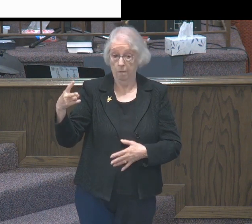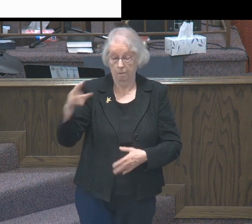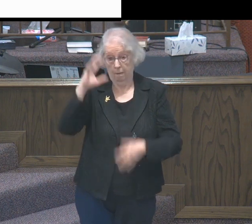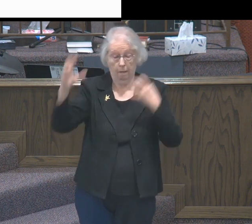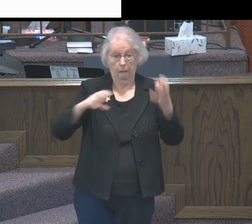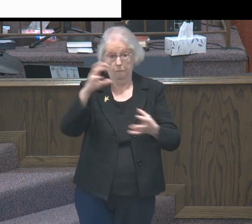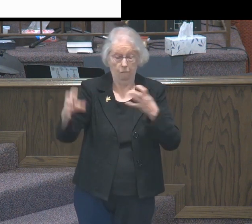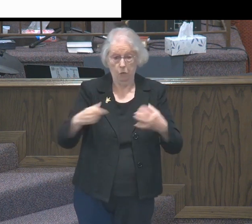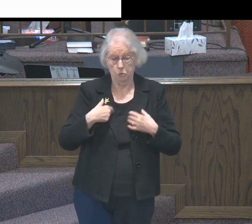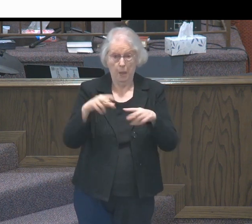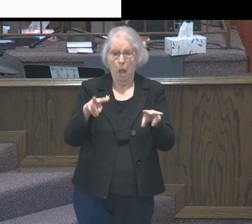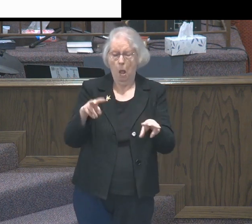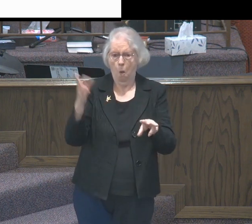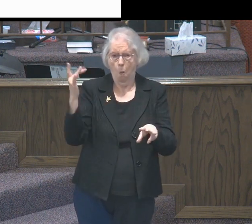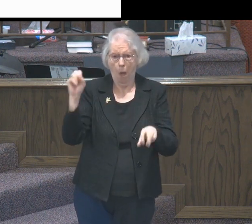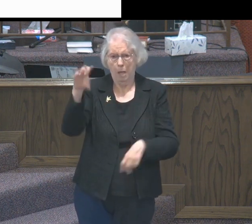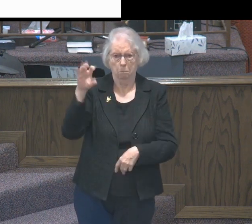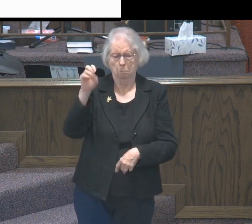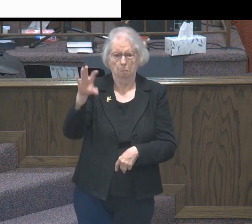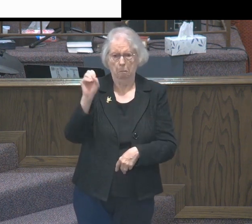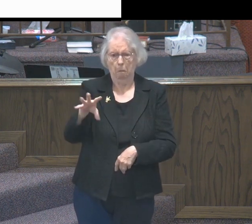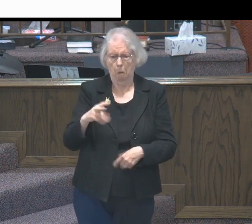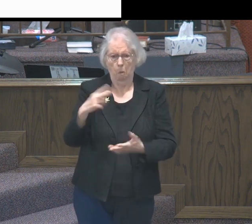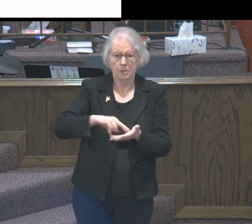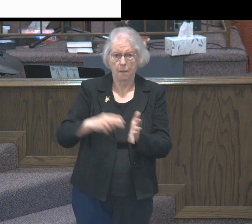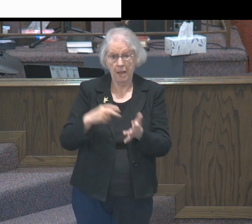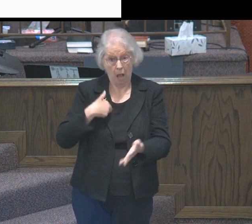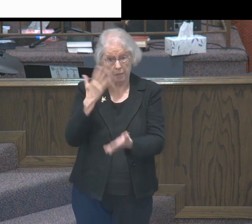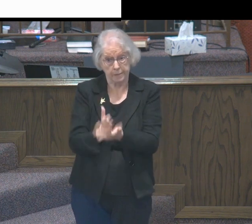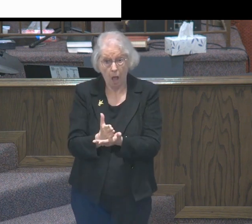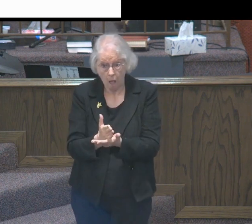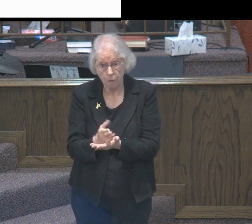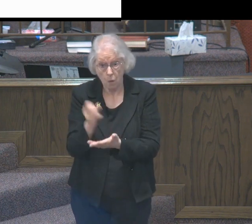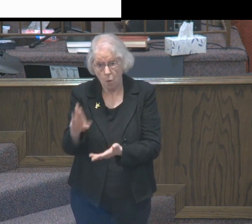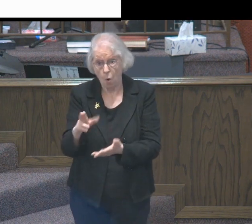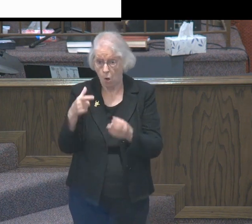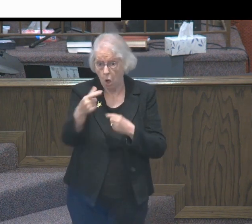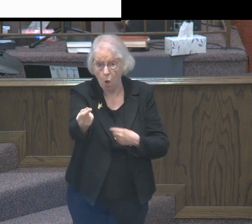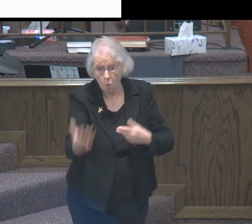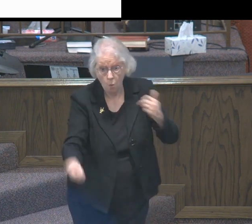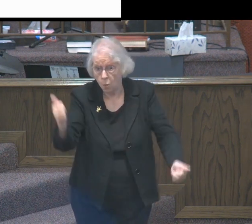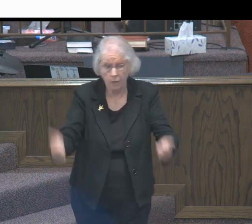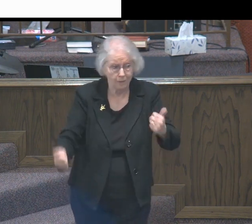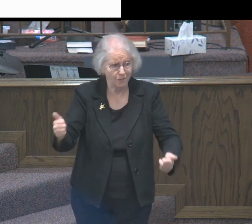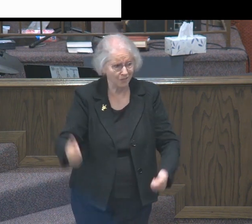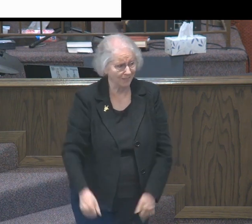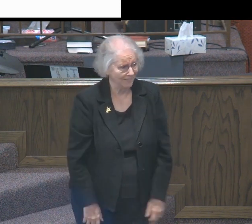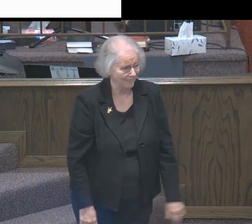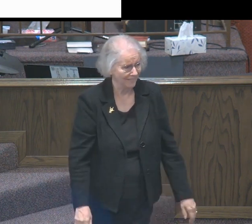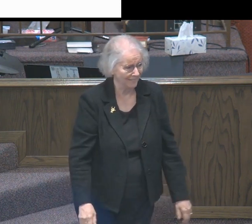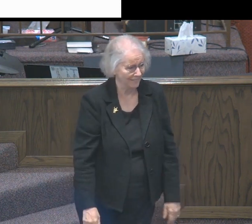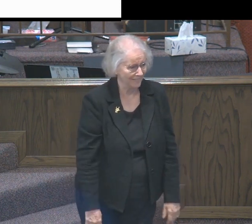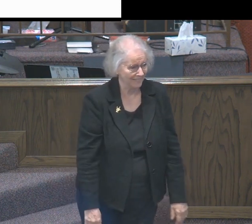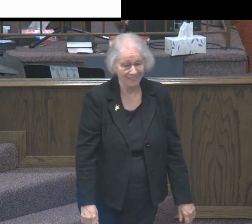Lower the standard. That's what we do. And because we do, we want to lower the standards of God, and which